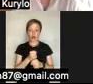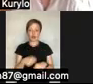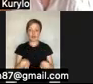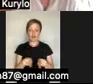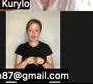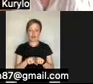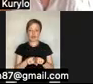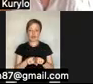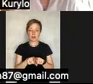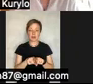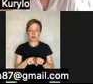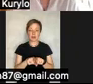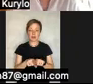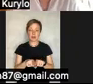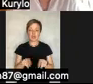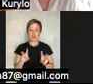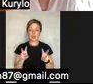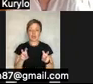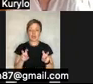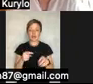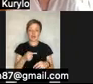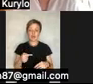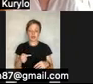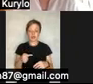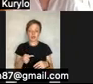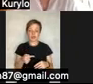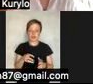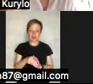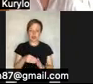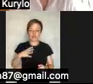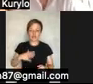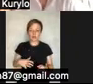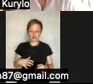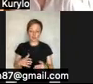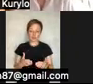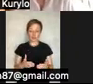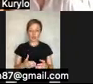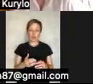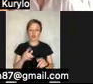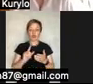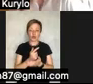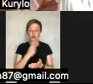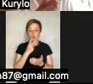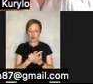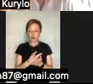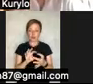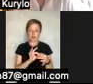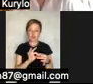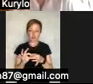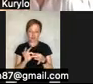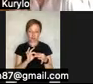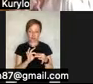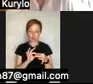on the contrary they are negatively contributing to the economy